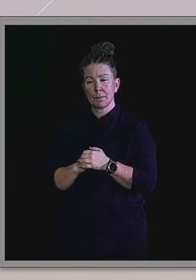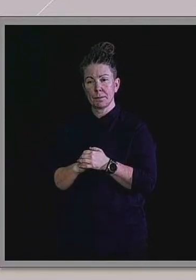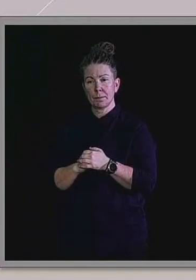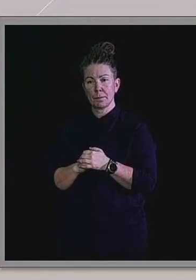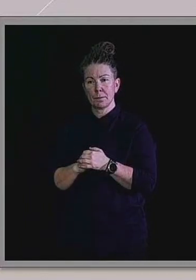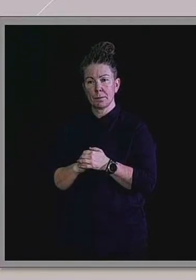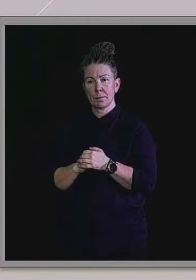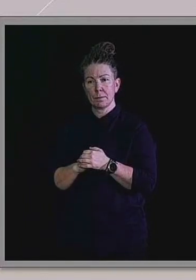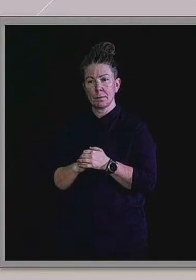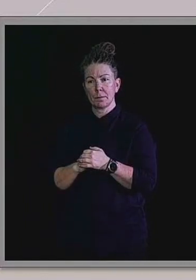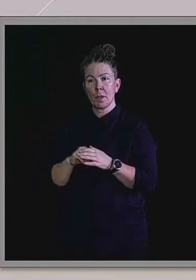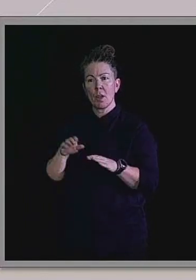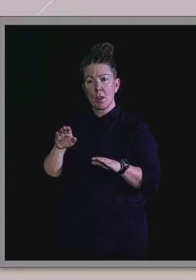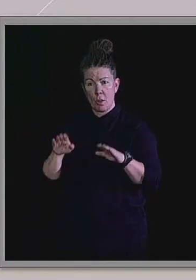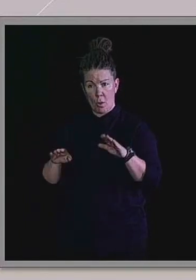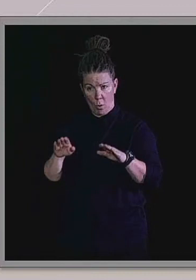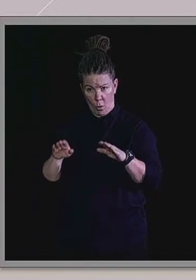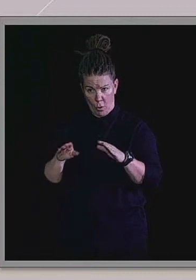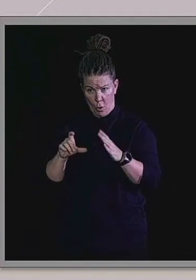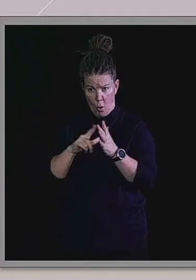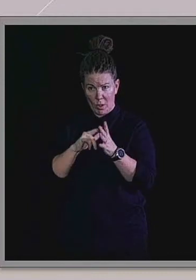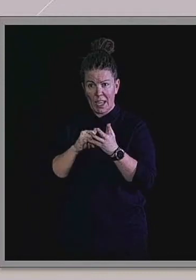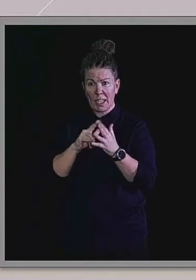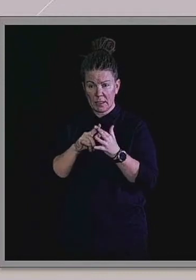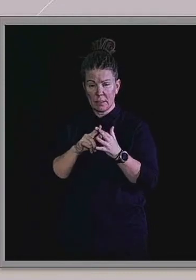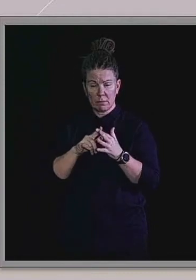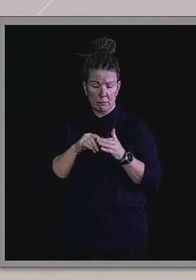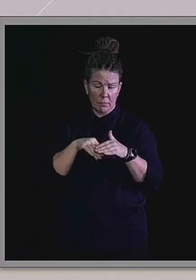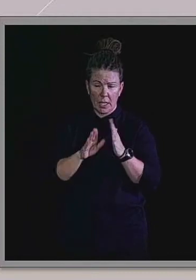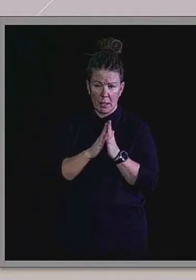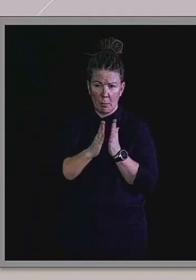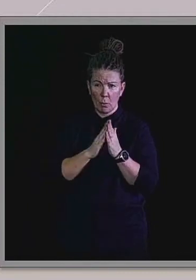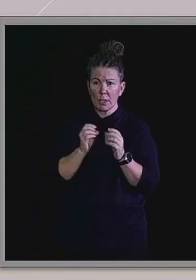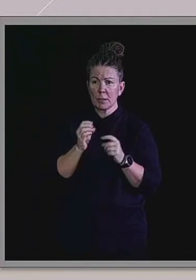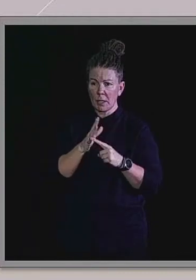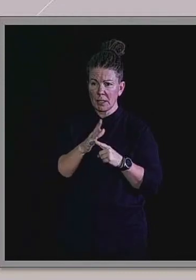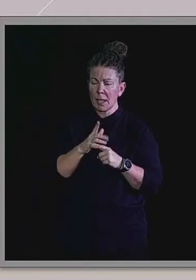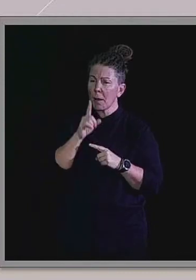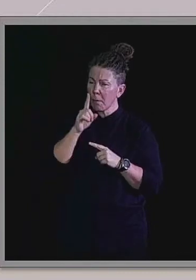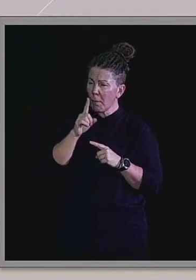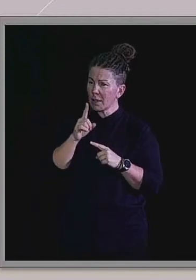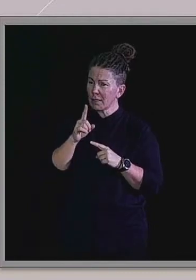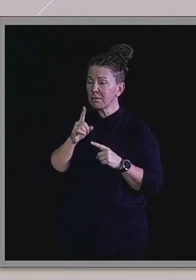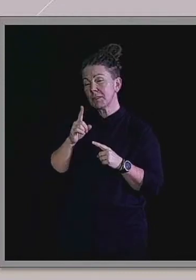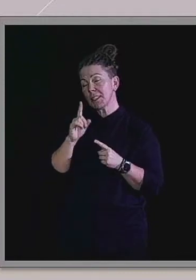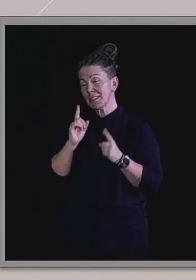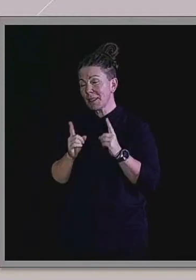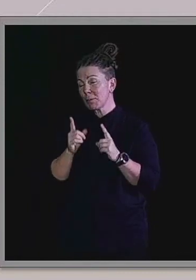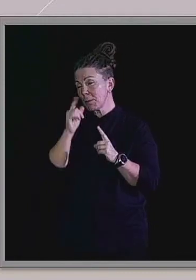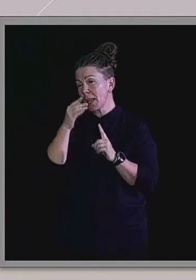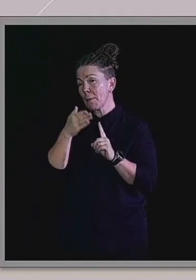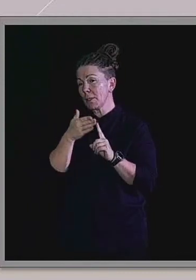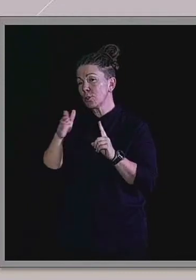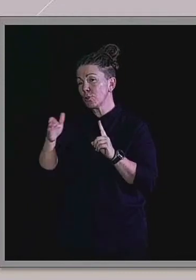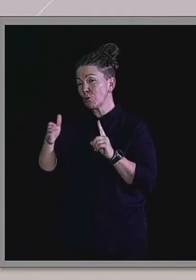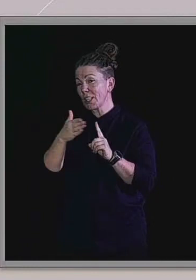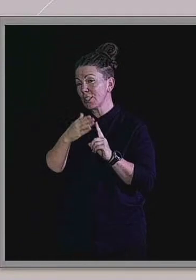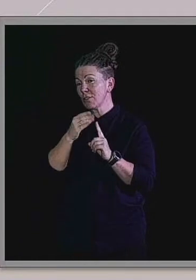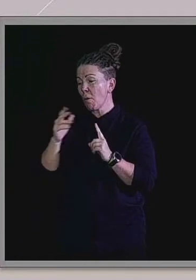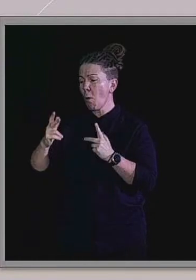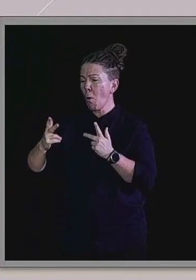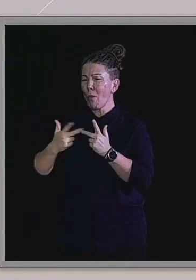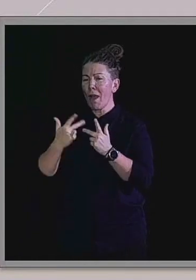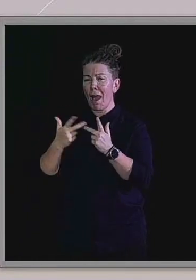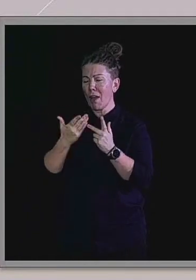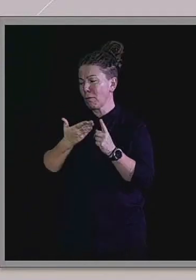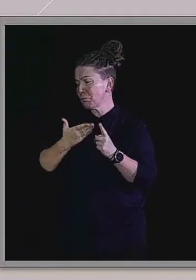the court case as detailed in the book matters, but in another way, like you say, it's a distraction from all of the other community building work that you do, which